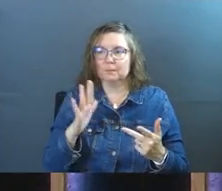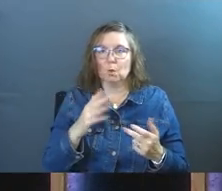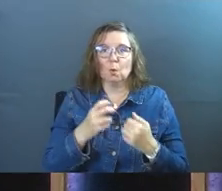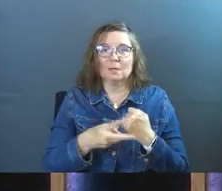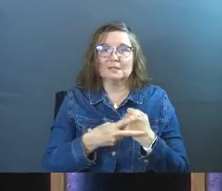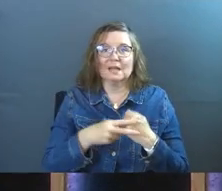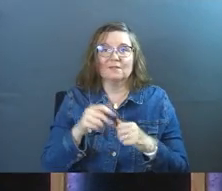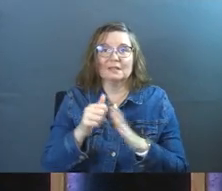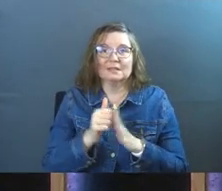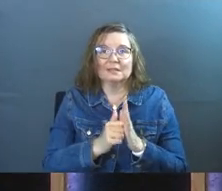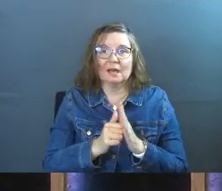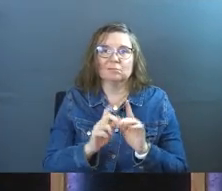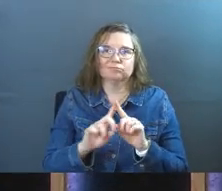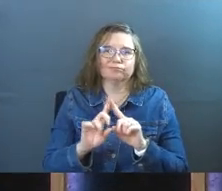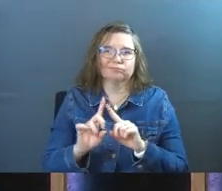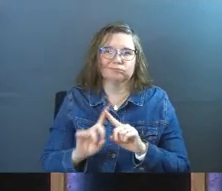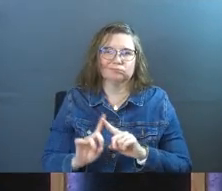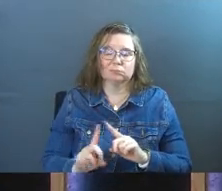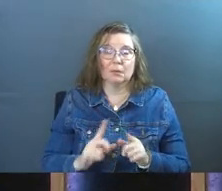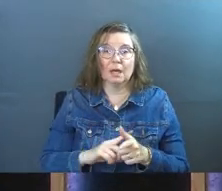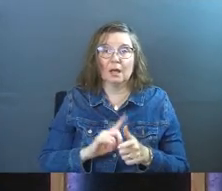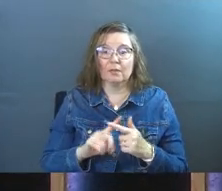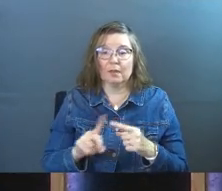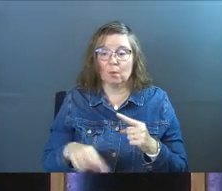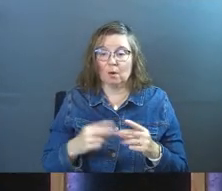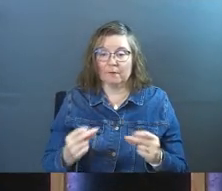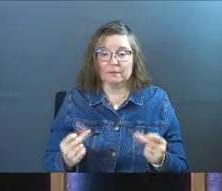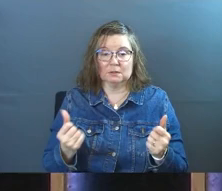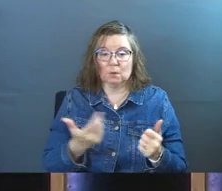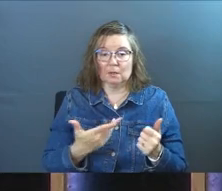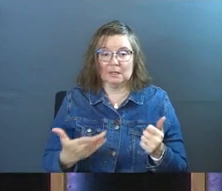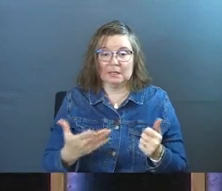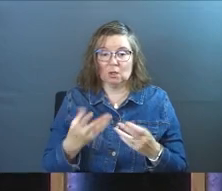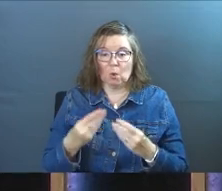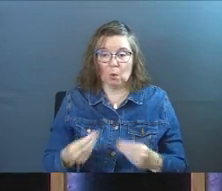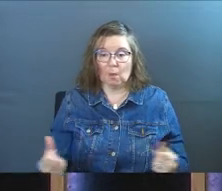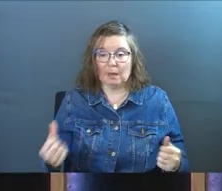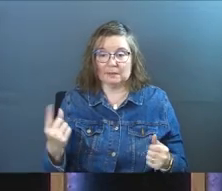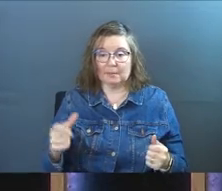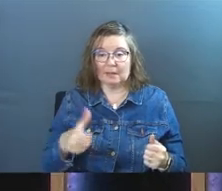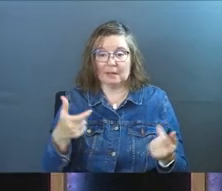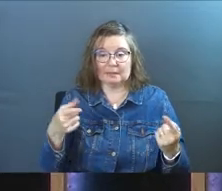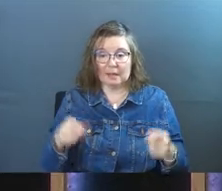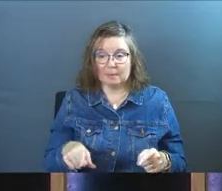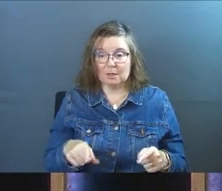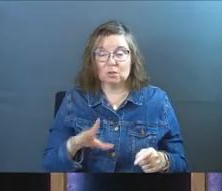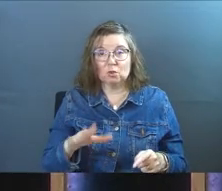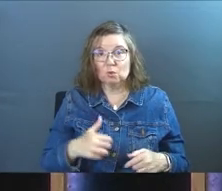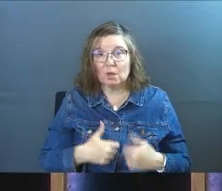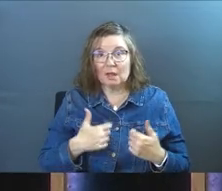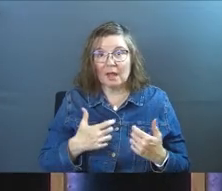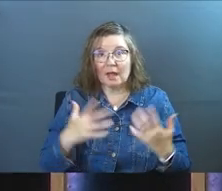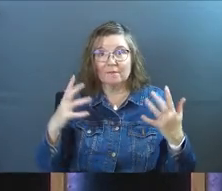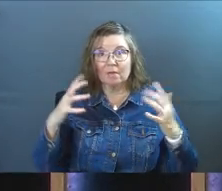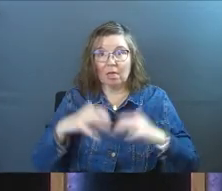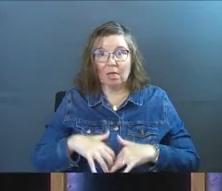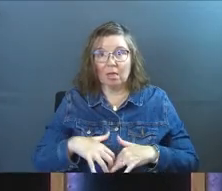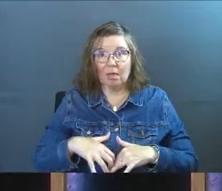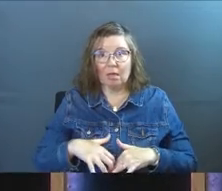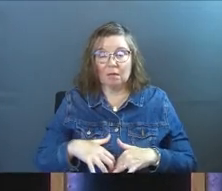in your savings account. Your joy's in all of these things. And then when all of a sudden those things go away and something happens, does your life fall